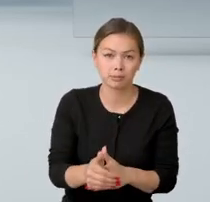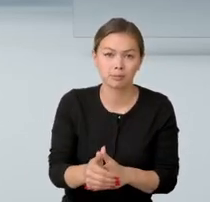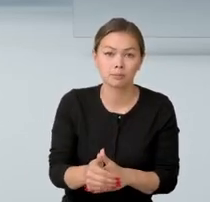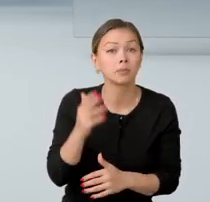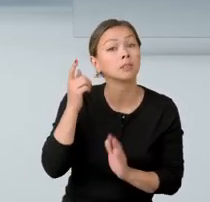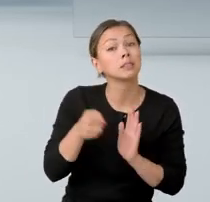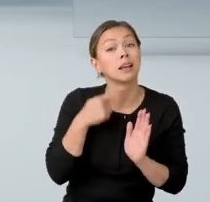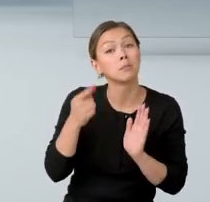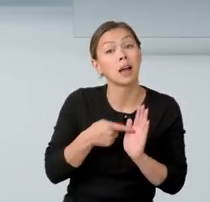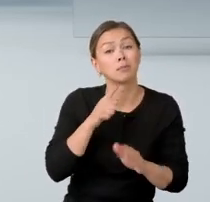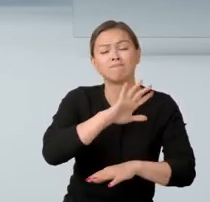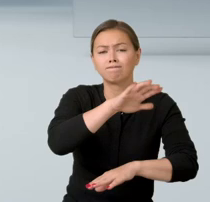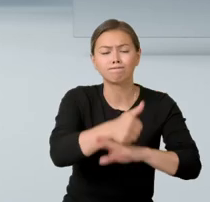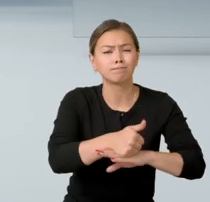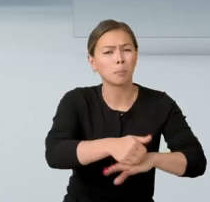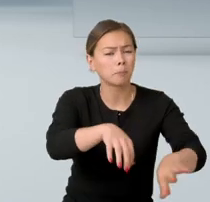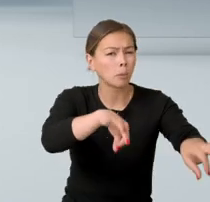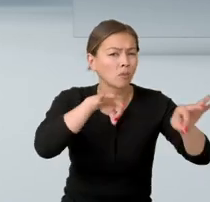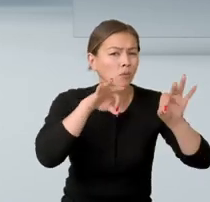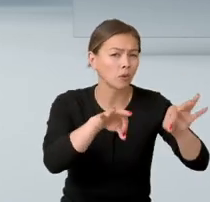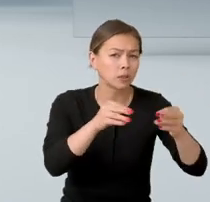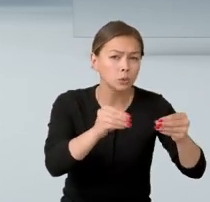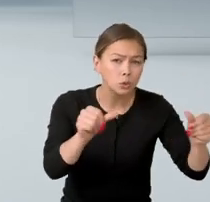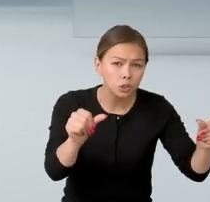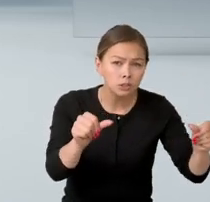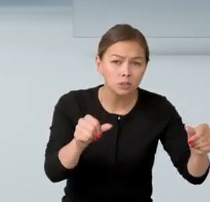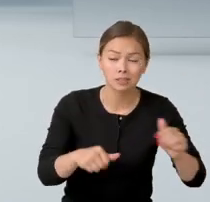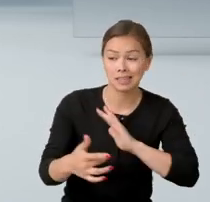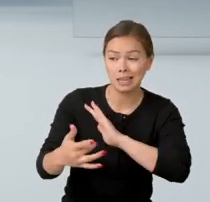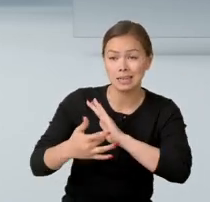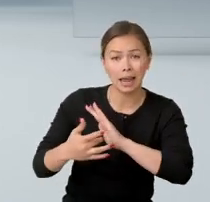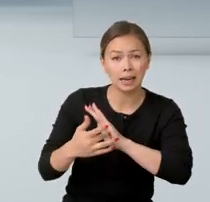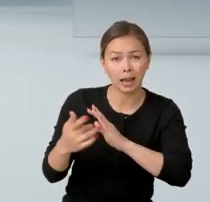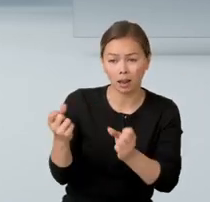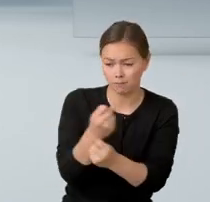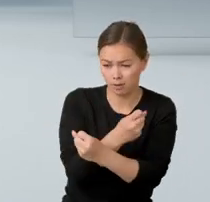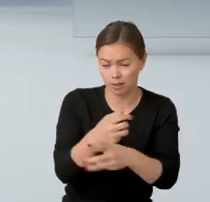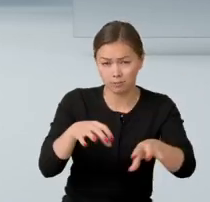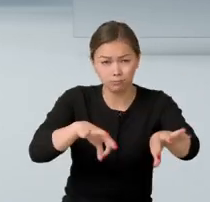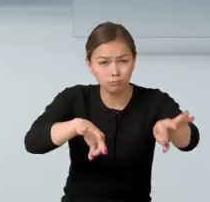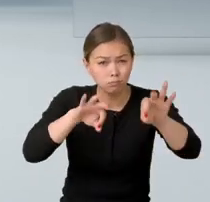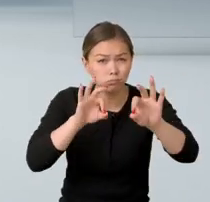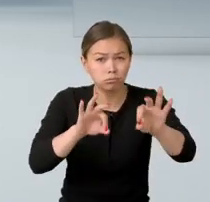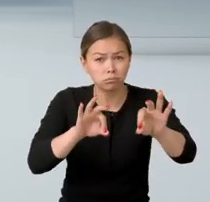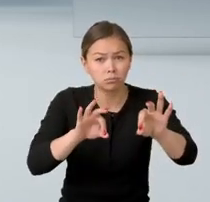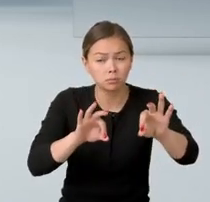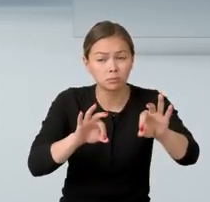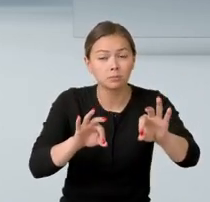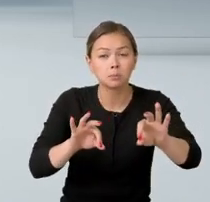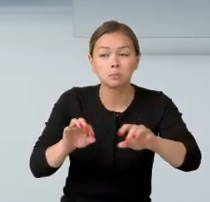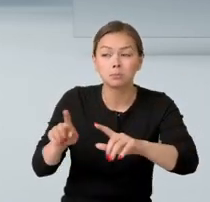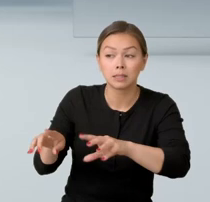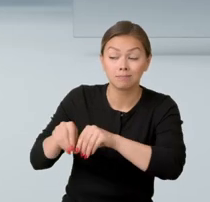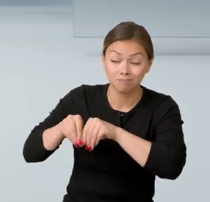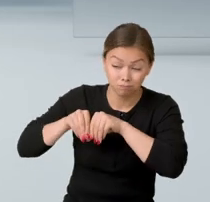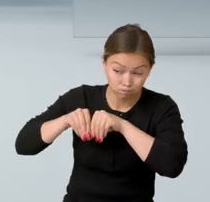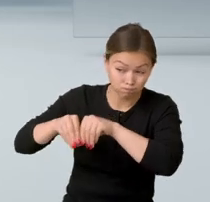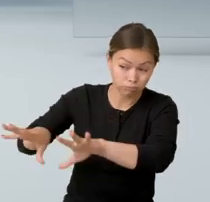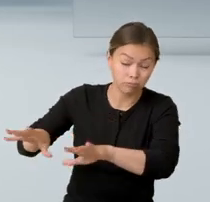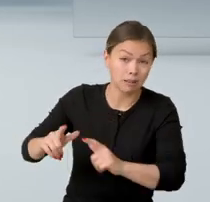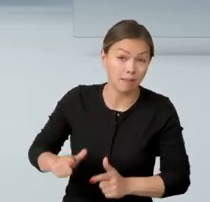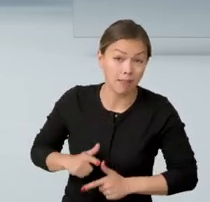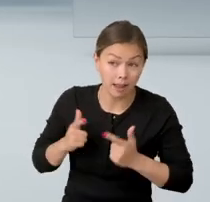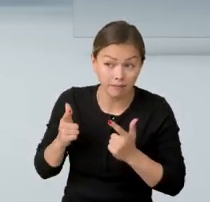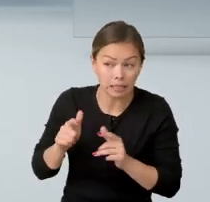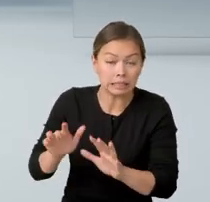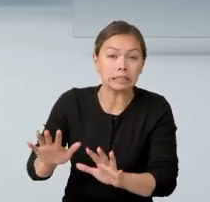the perfect solution the perfect technical elements but they go live aspects we have